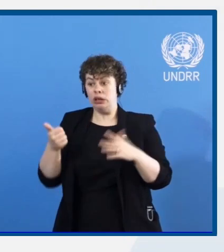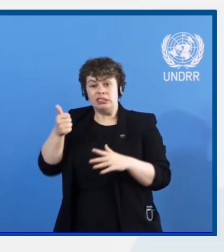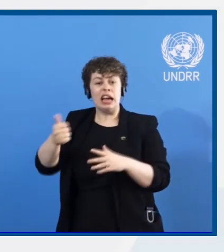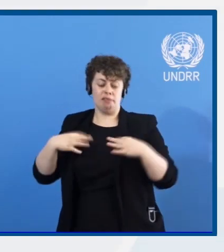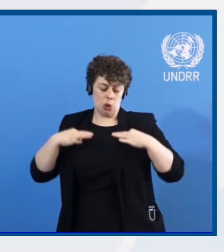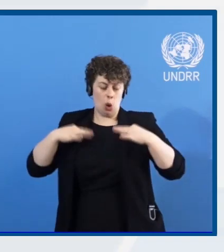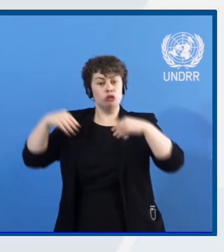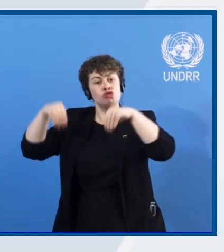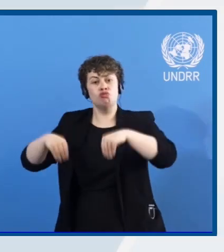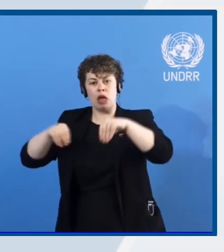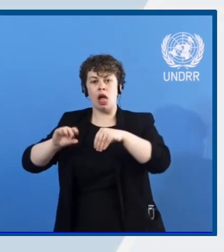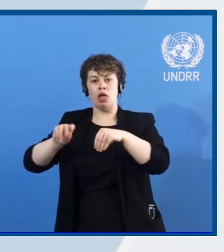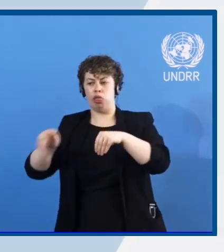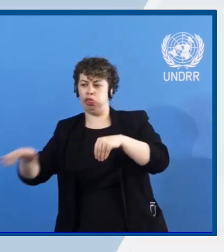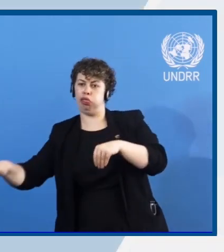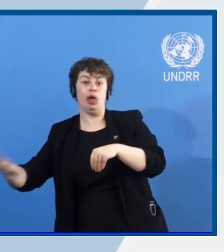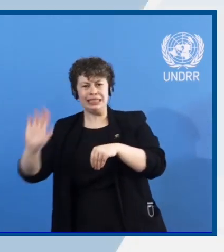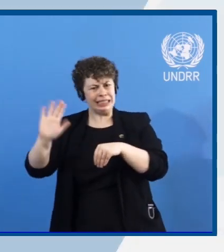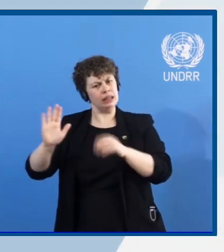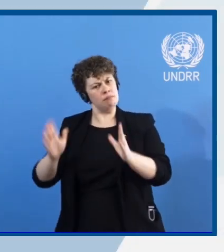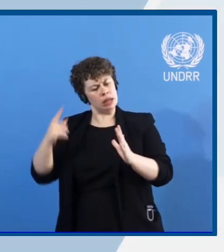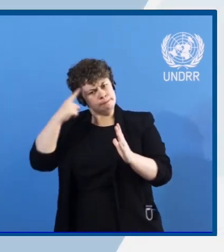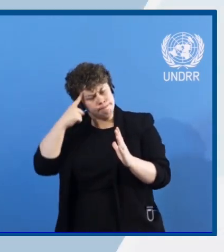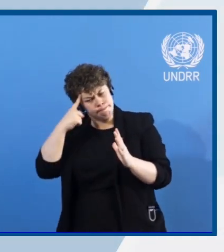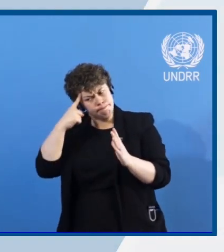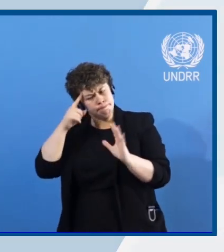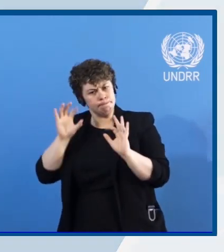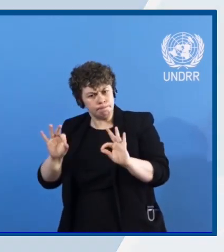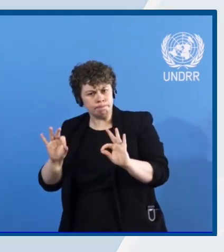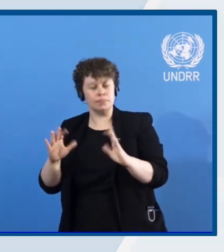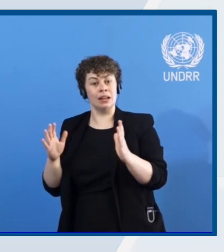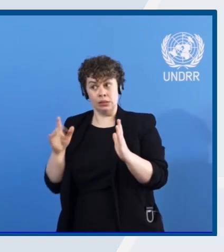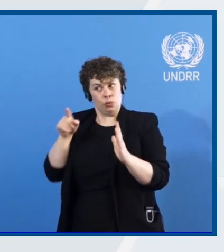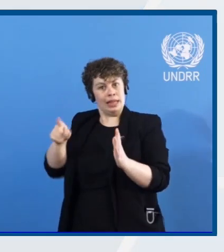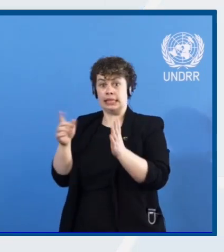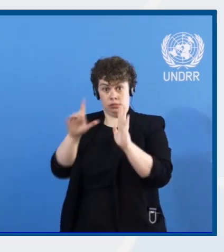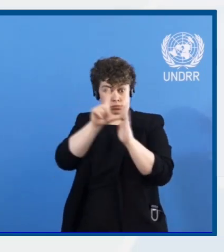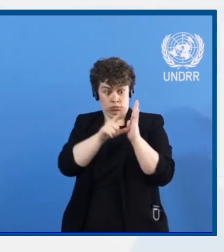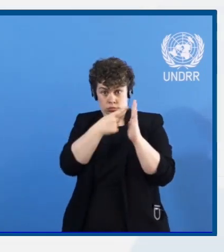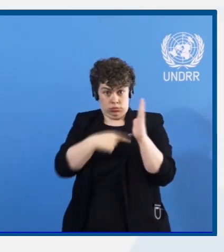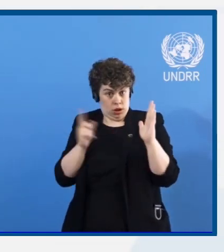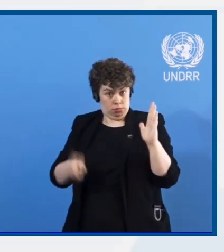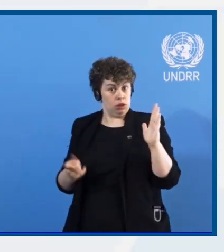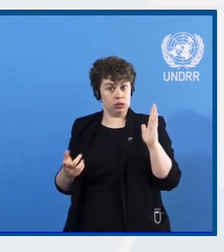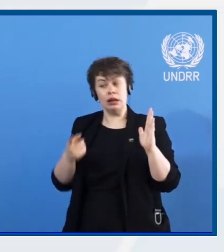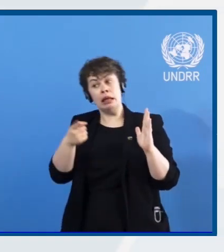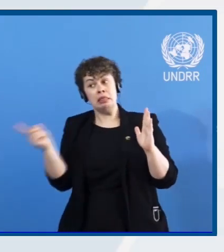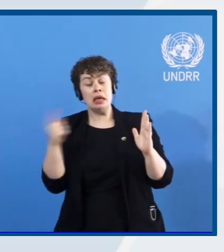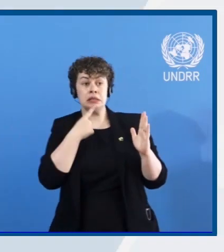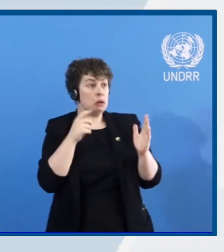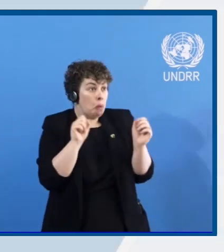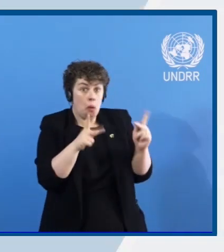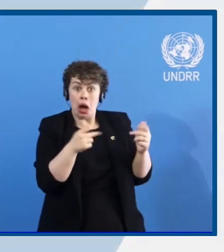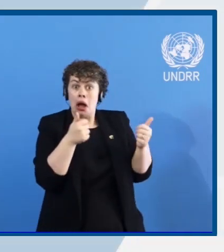de acción, de lo que pide el sector privado y lo que el Estado quiere que también haga el sector productivo.